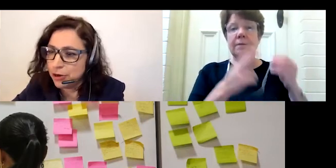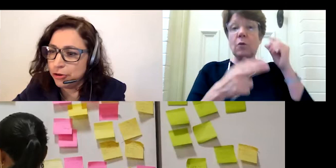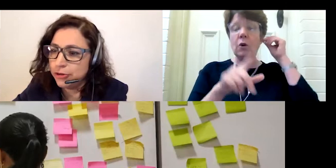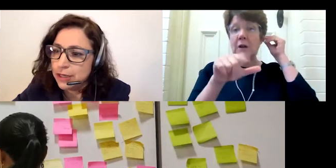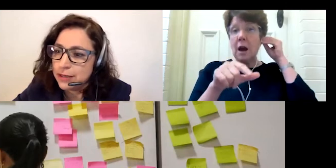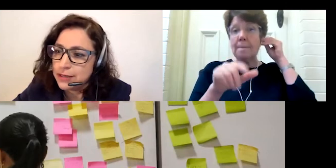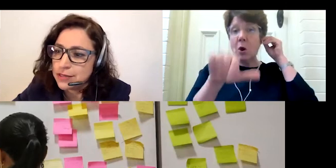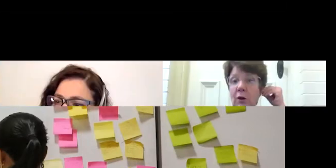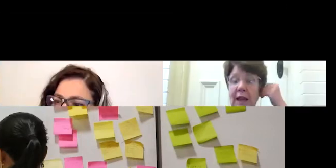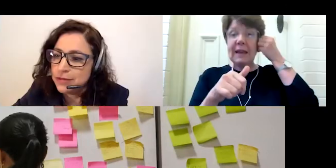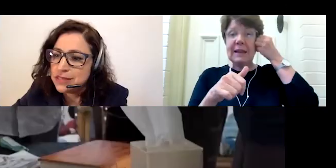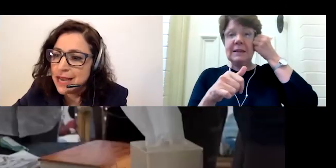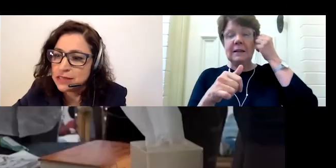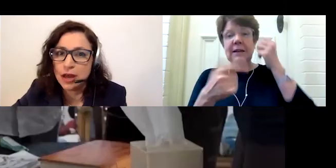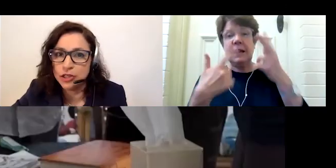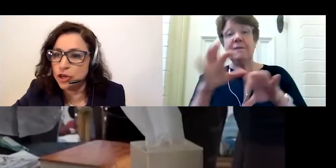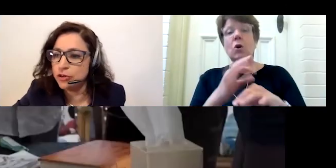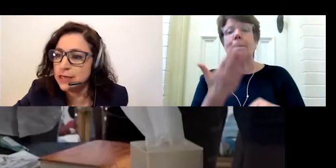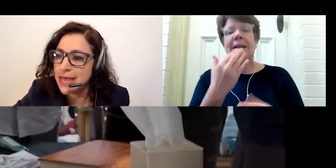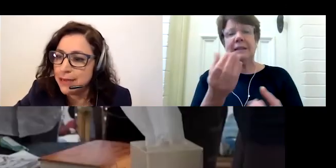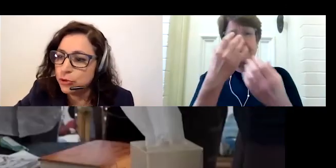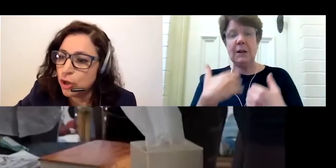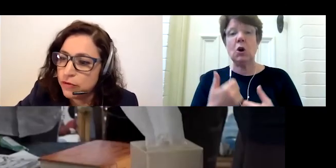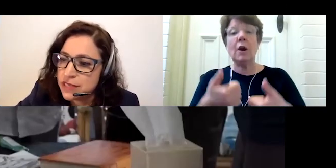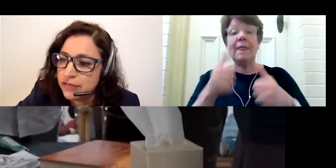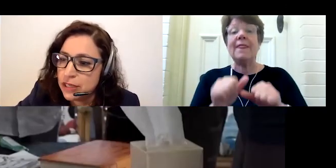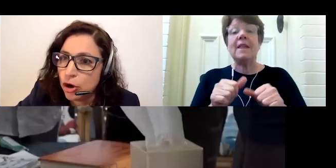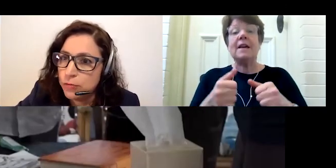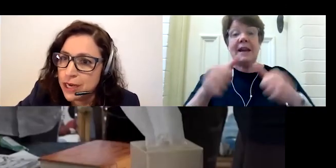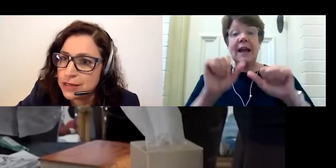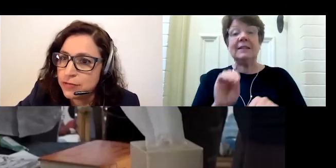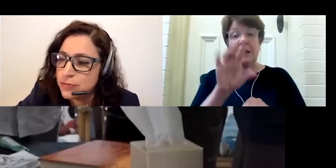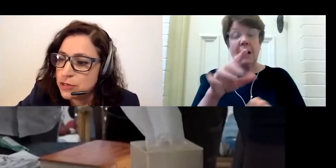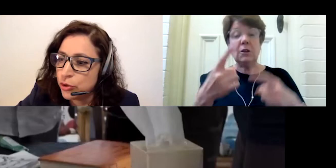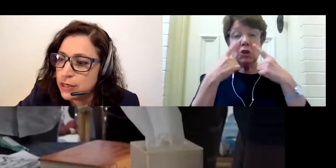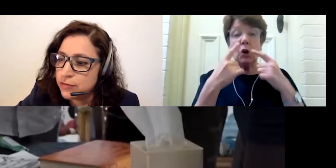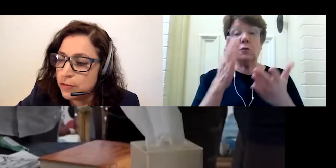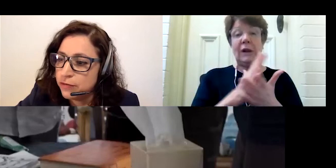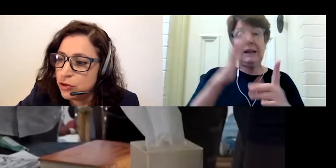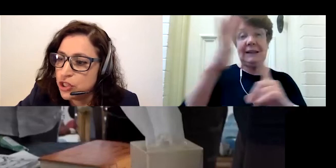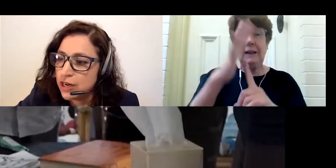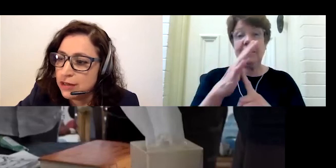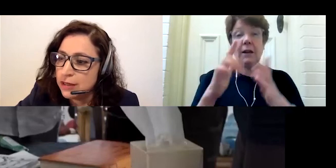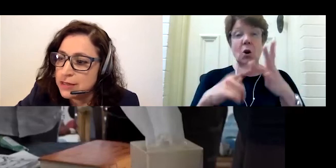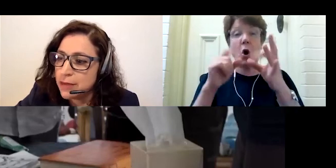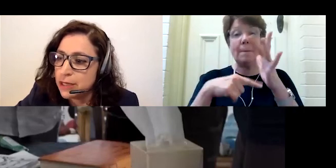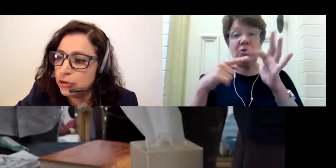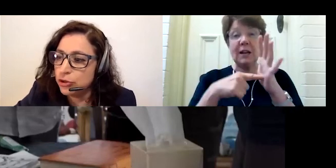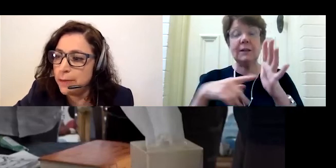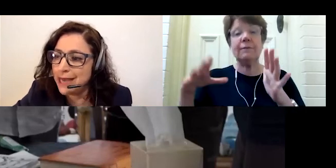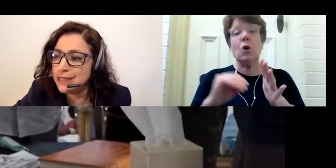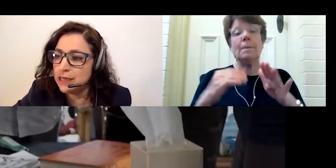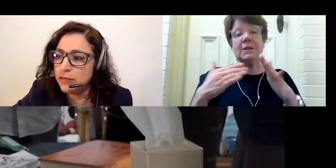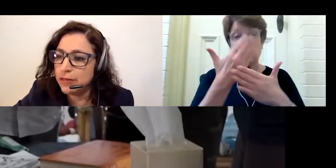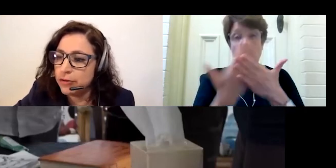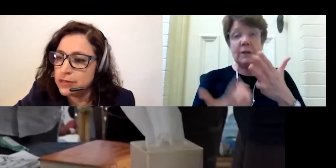let me know. So this next slide shows a table of significant objects from Stories from the Future. Some include